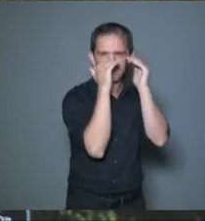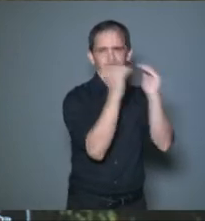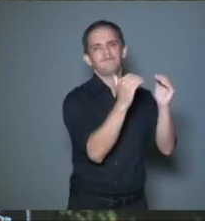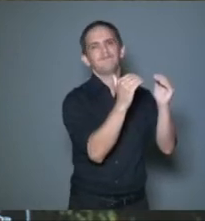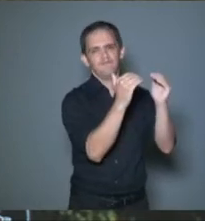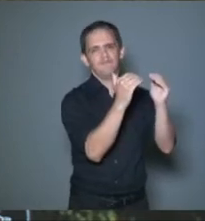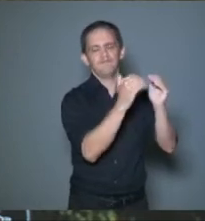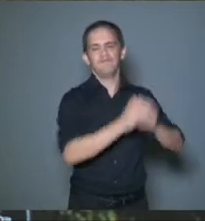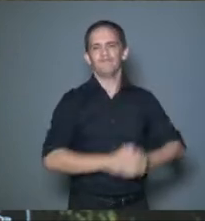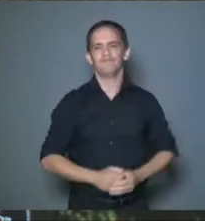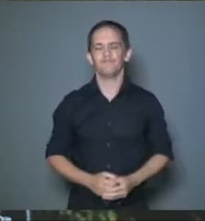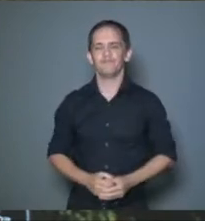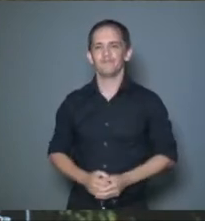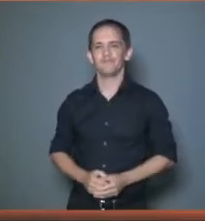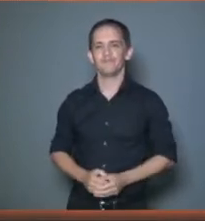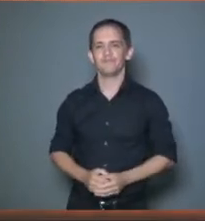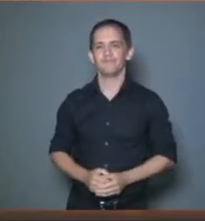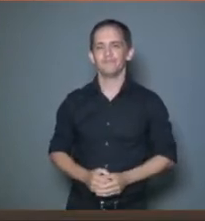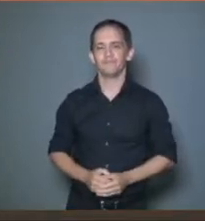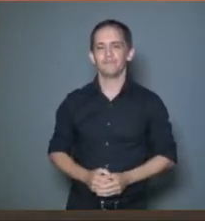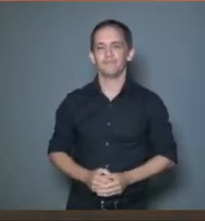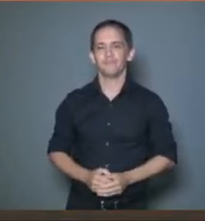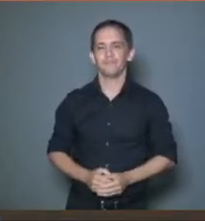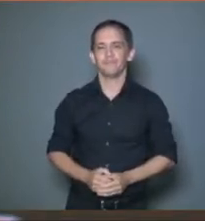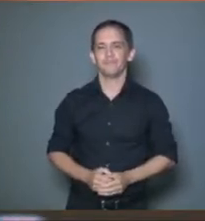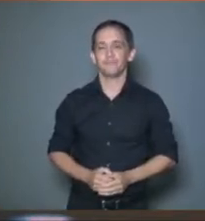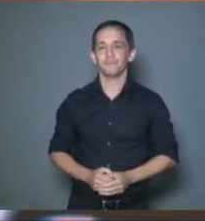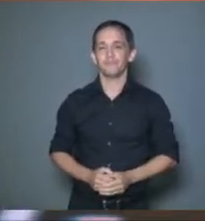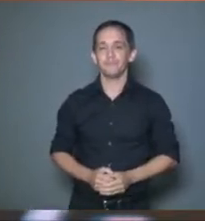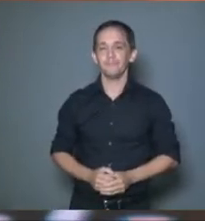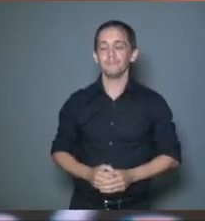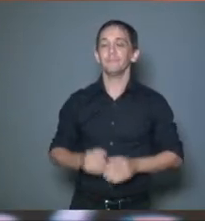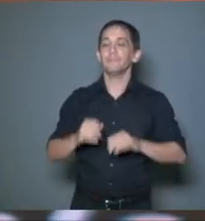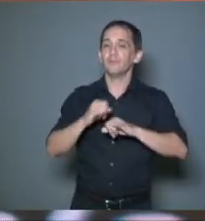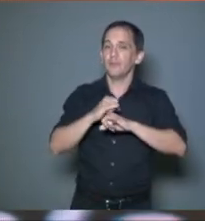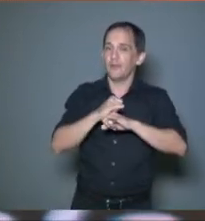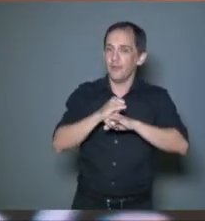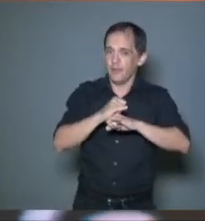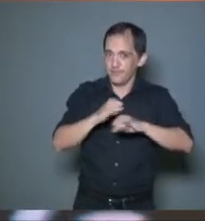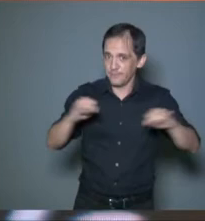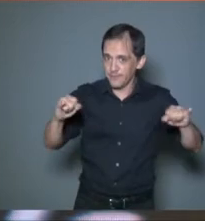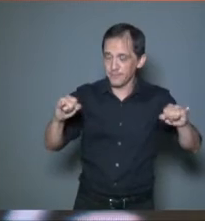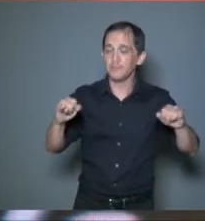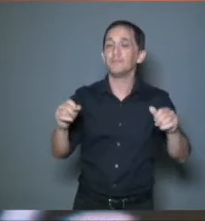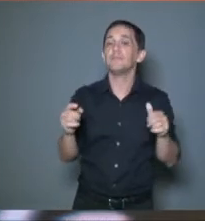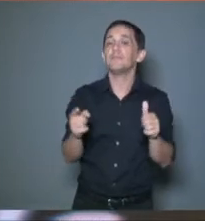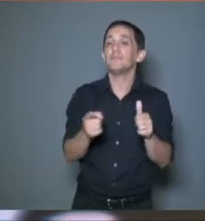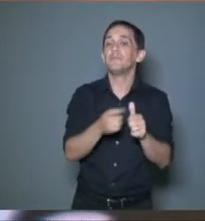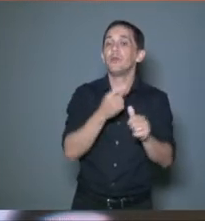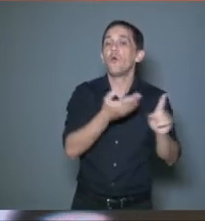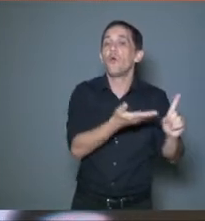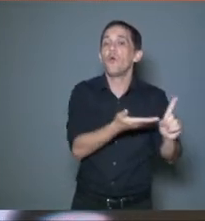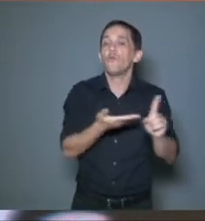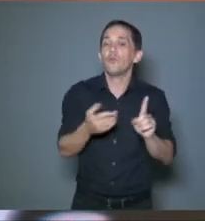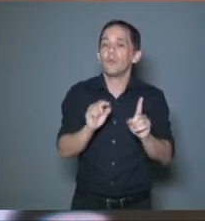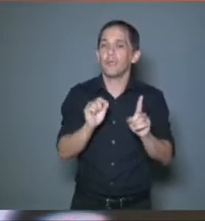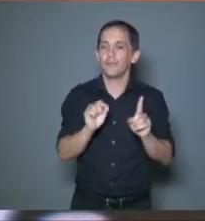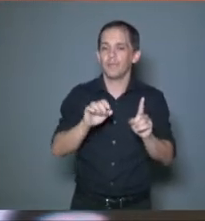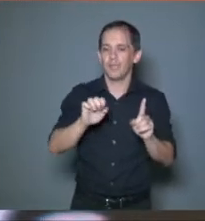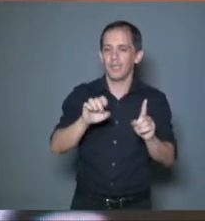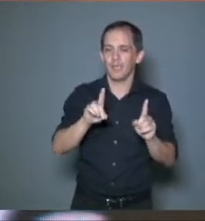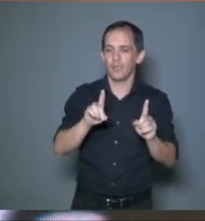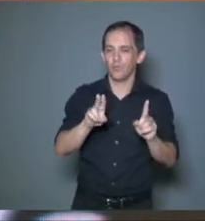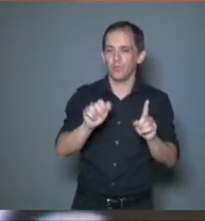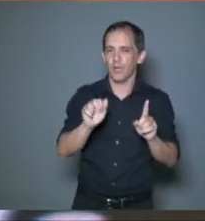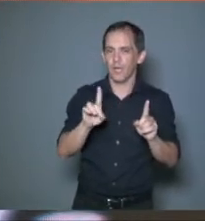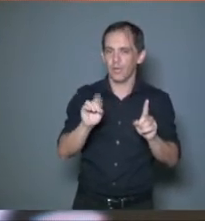protocols set forth by the authorities. For the opening remarks of our event, I would like to turn it over to